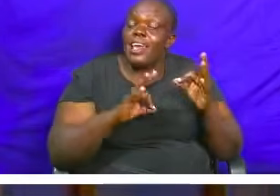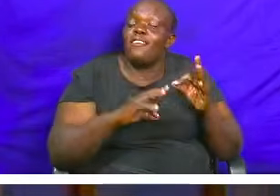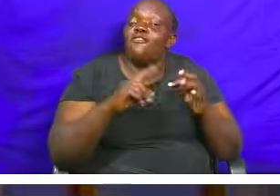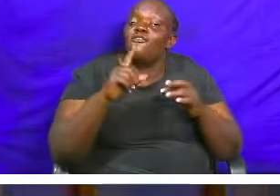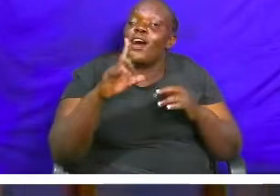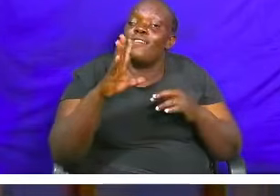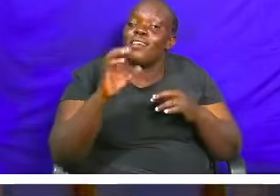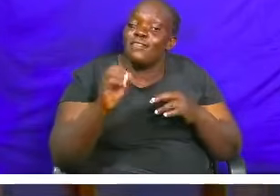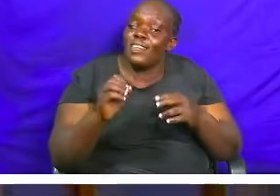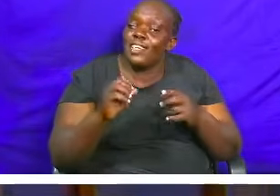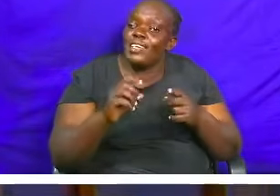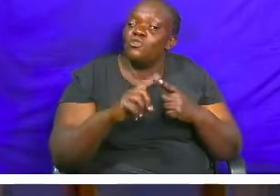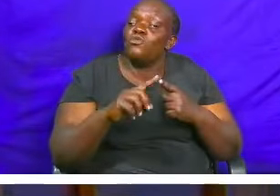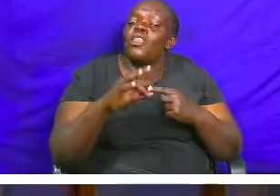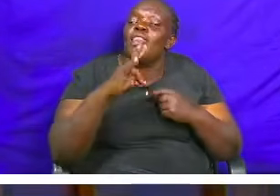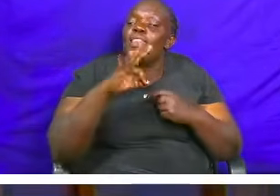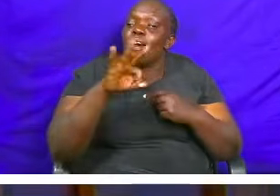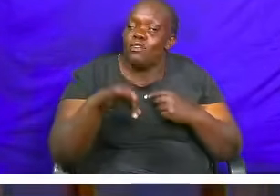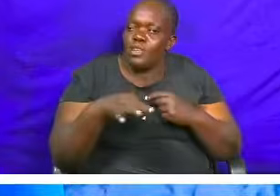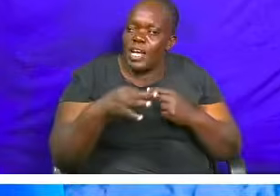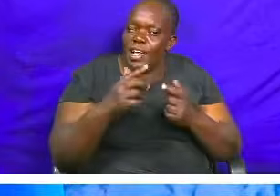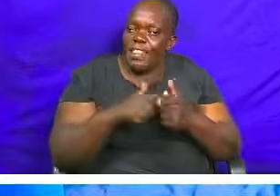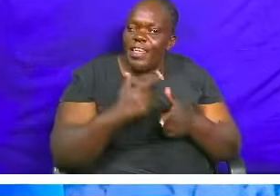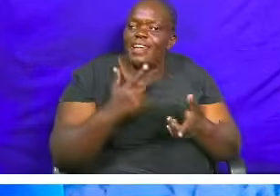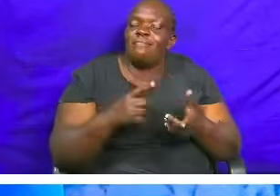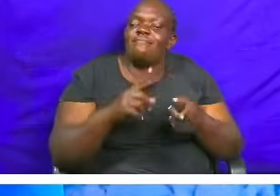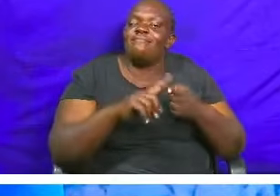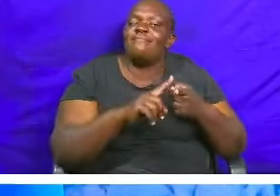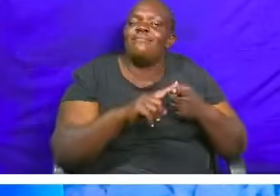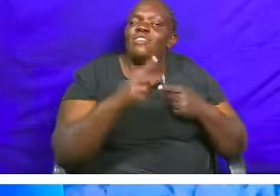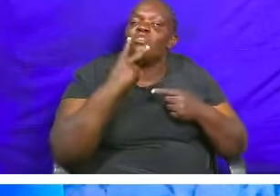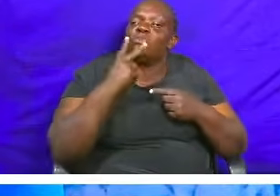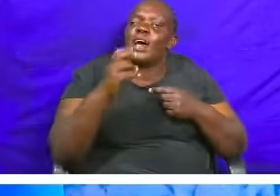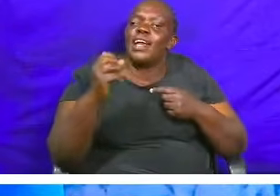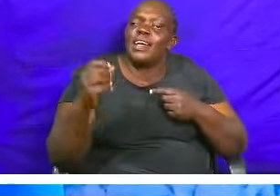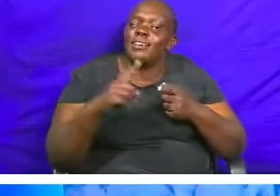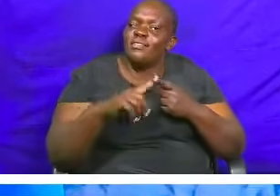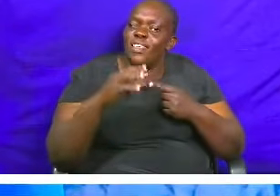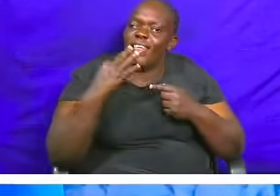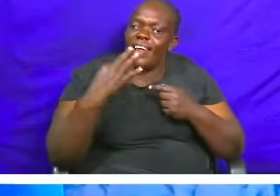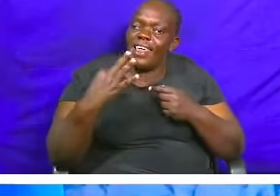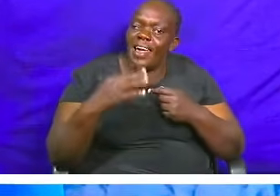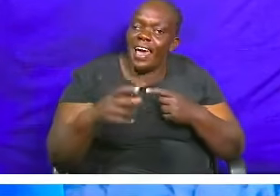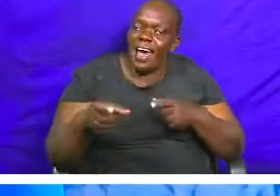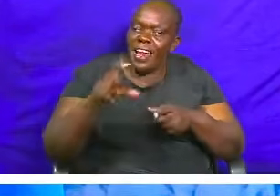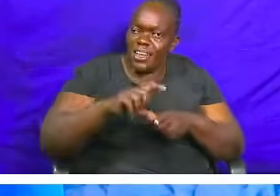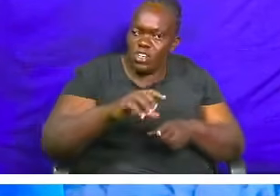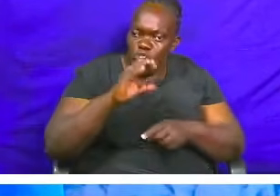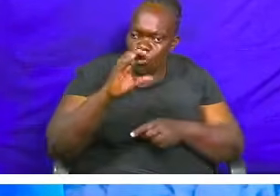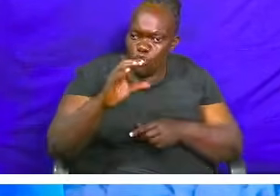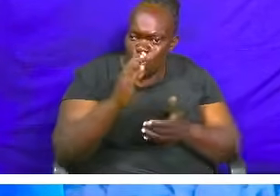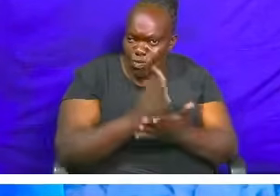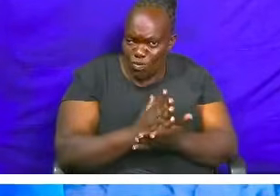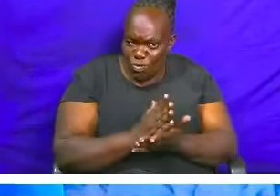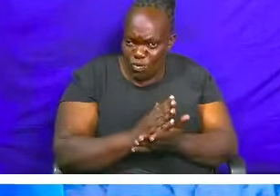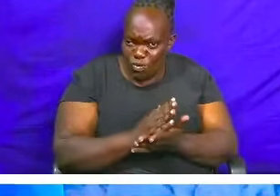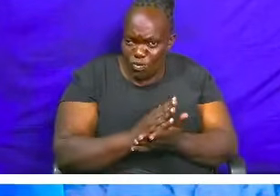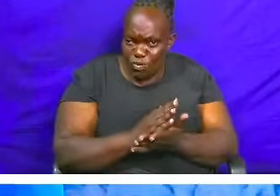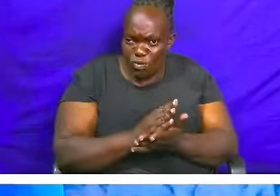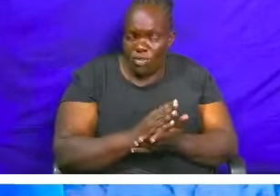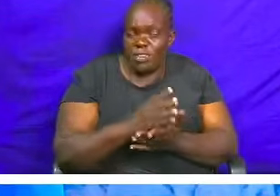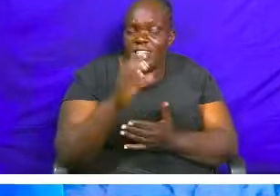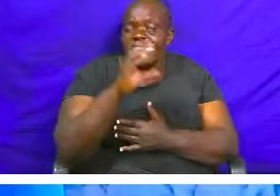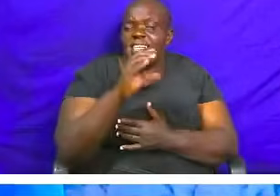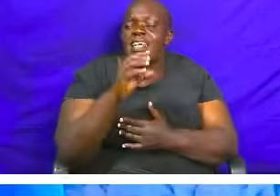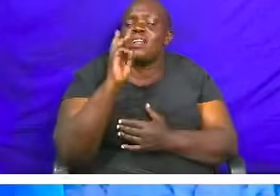by maybe 3,000, then you start multiplying 200 by 3,000. That additional cost goes to It's mwananchi will pay for it.